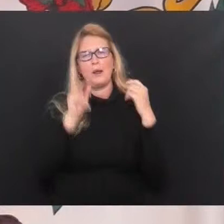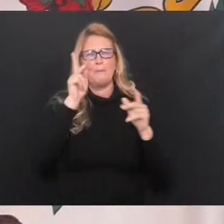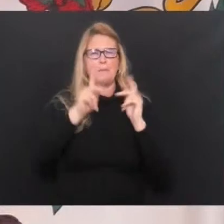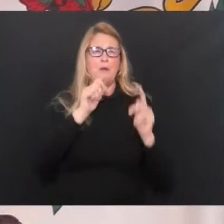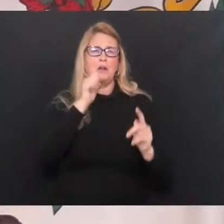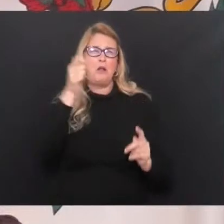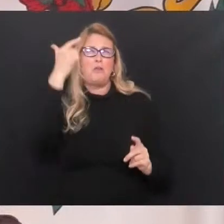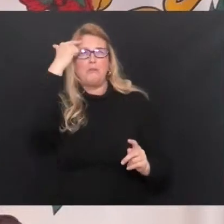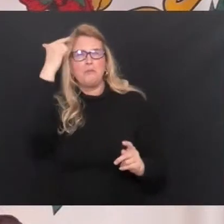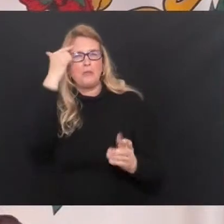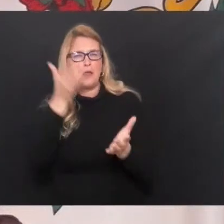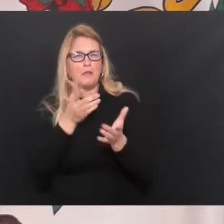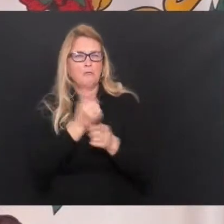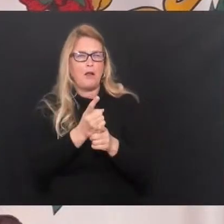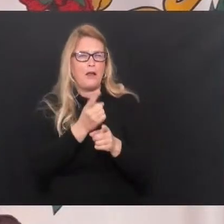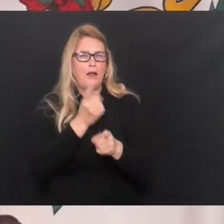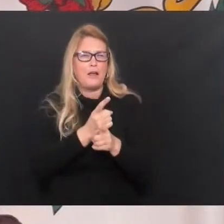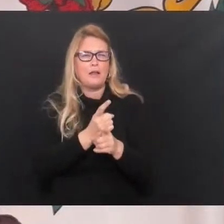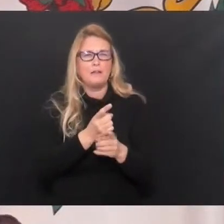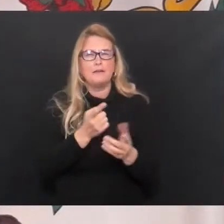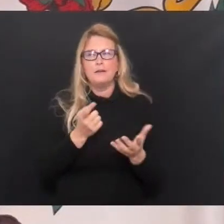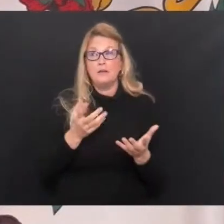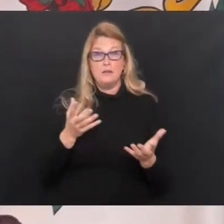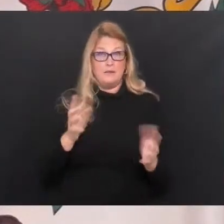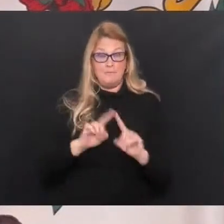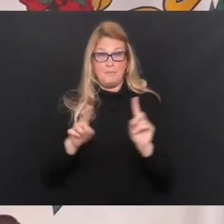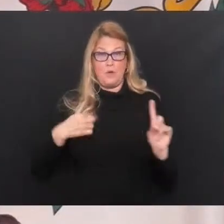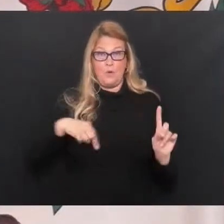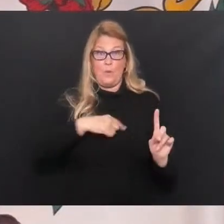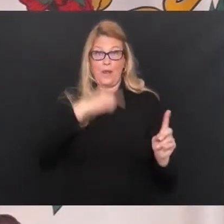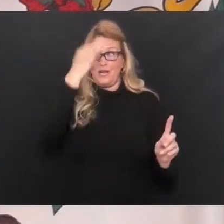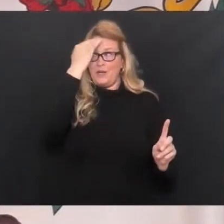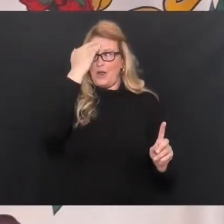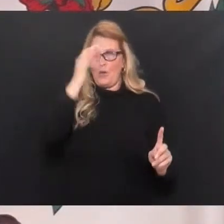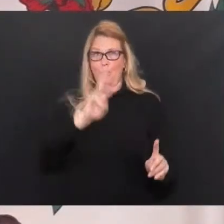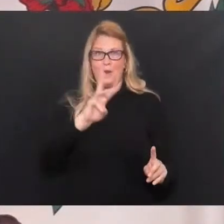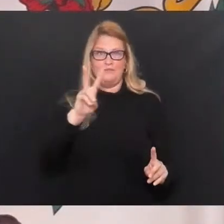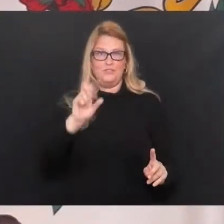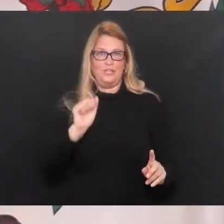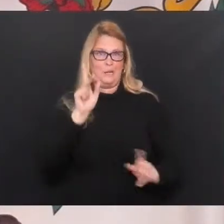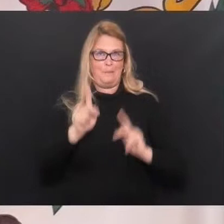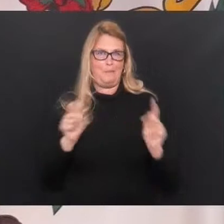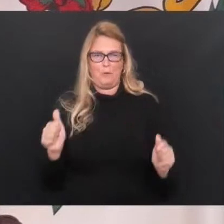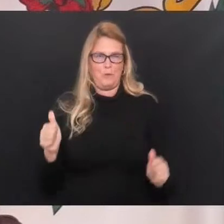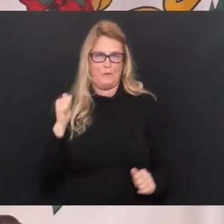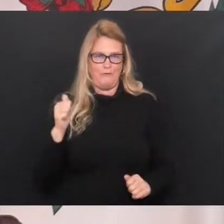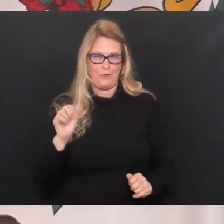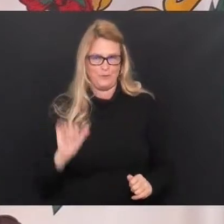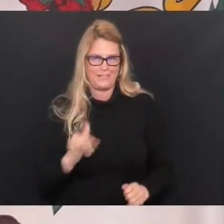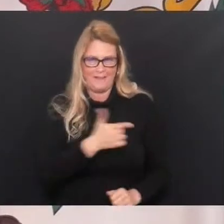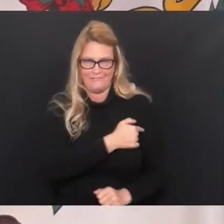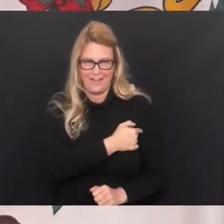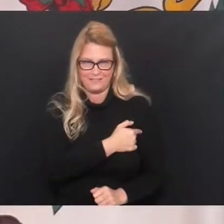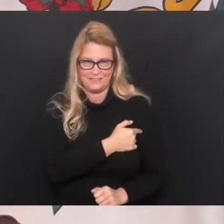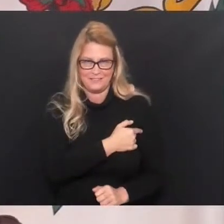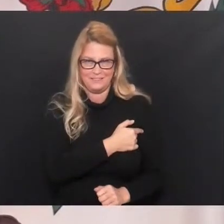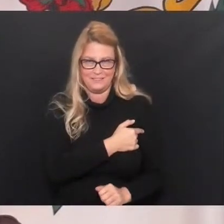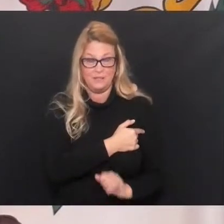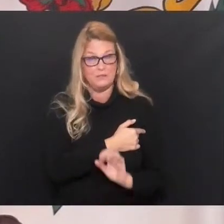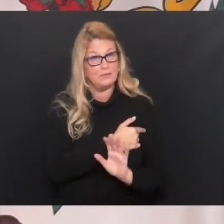and everything. And we know West Virginians aren't going to take this vaccine. There's no way they're going to take